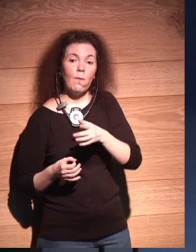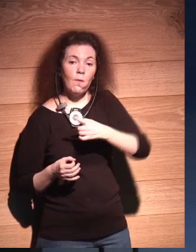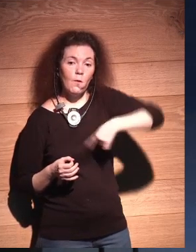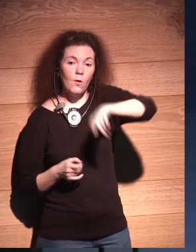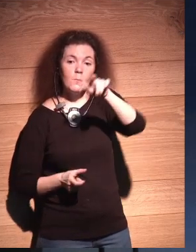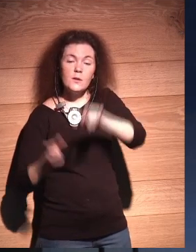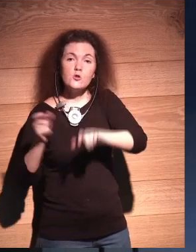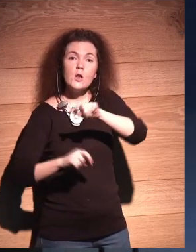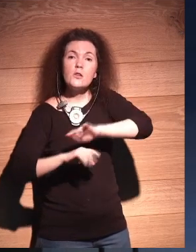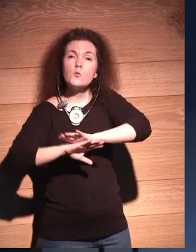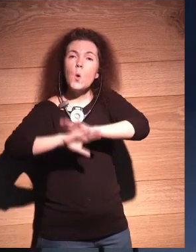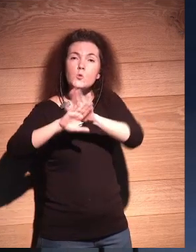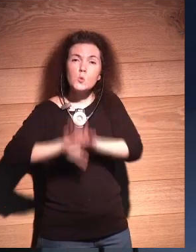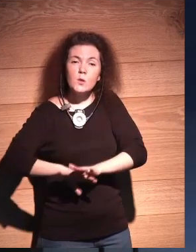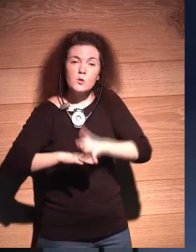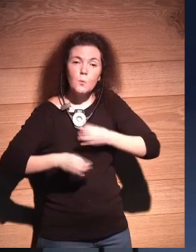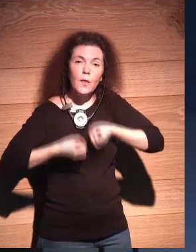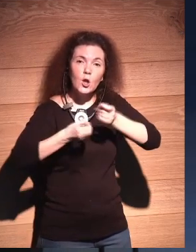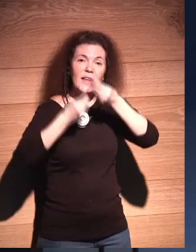to no one.